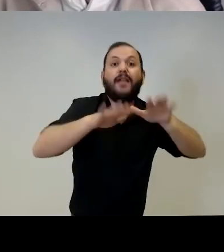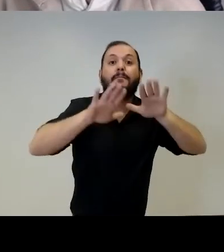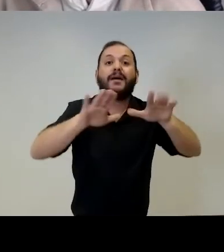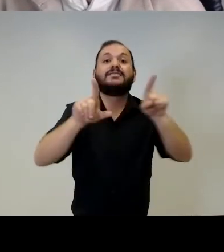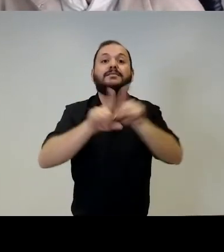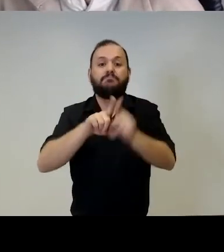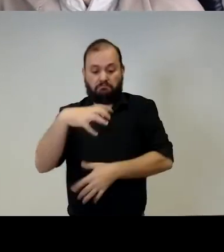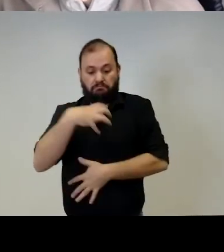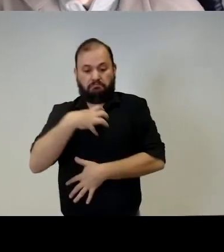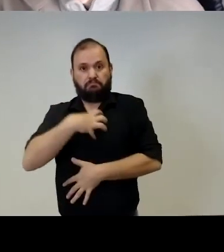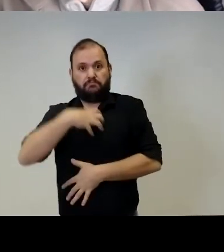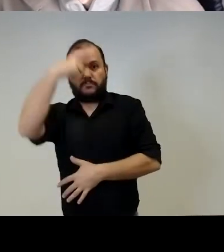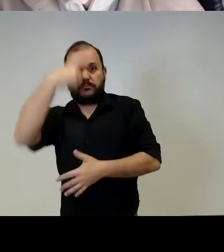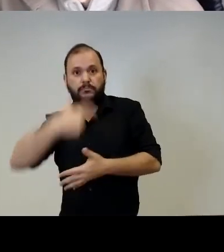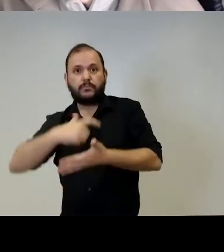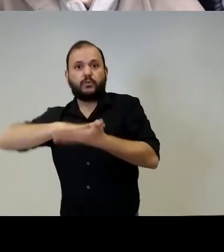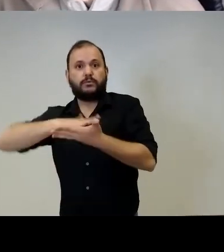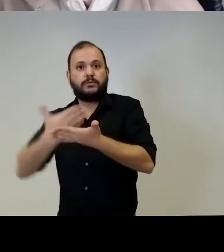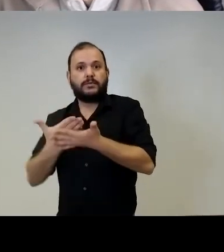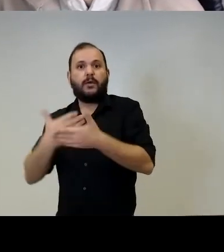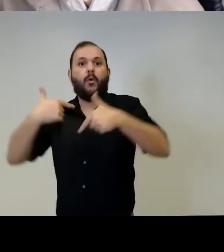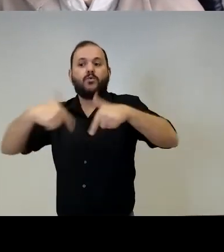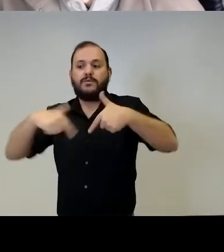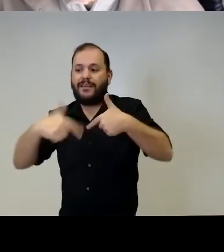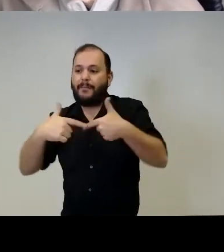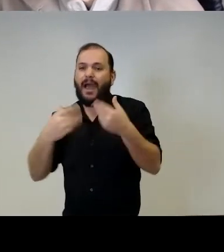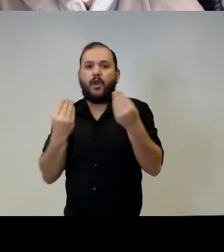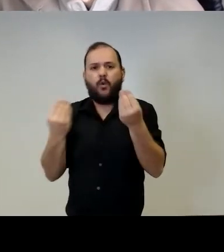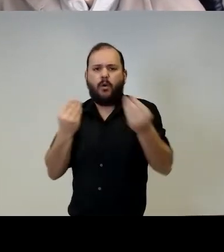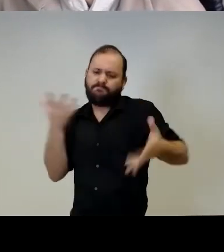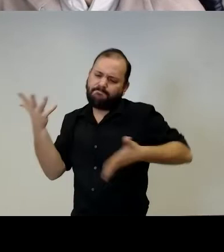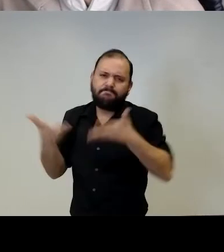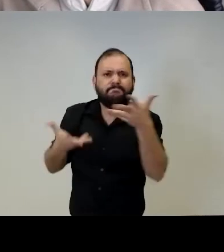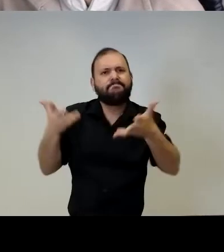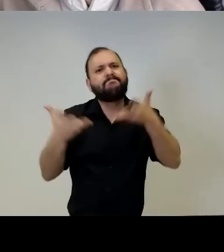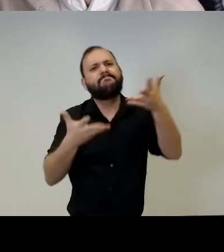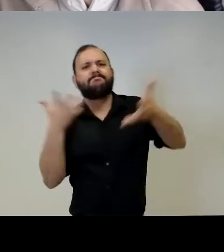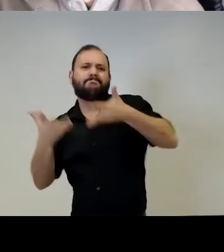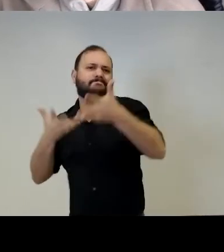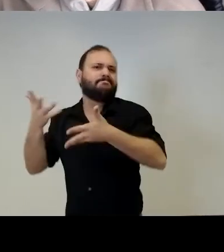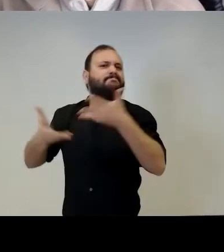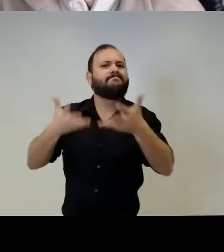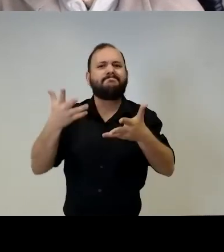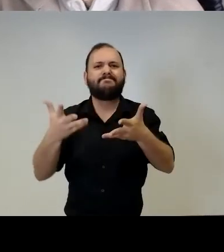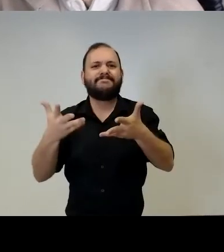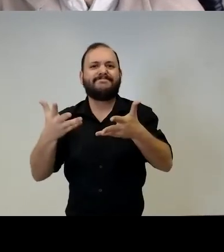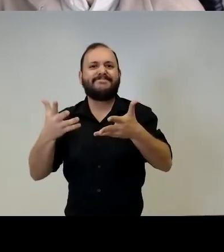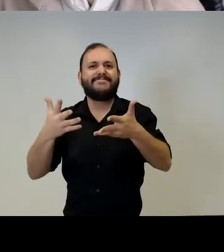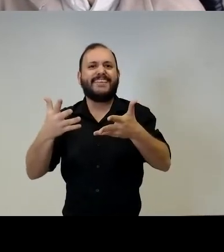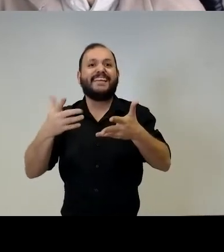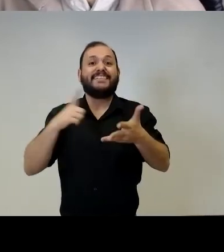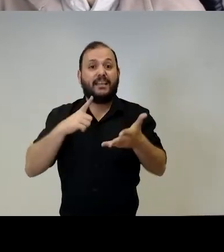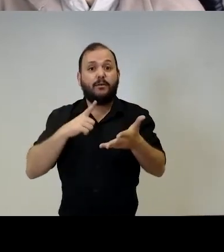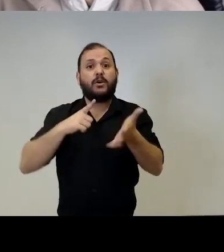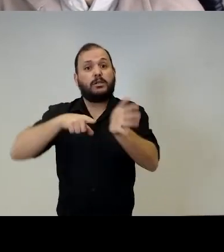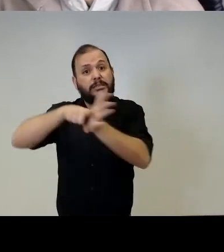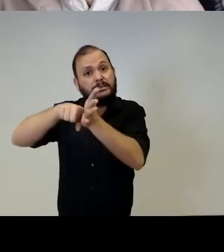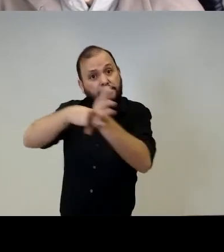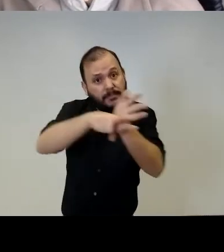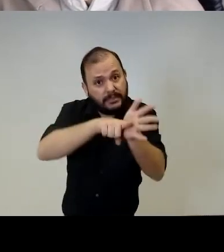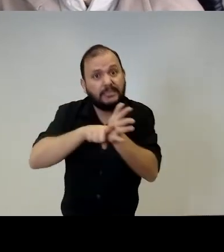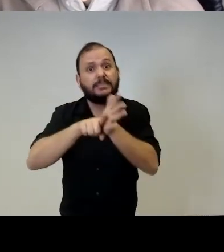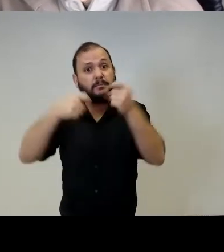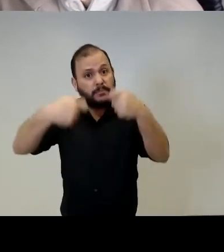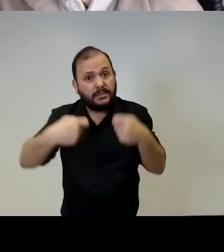at interpreting as a performance, but no, it is mostly a service. And I think studies could be undertaken to